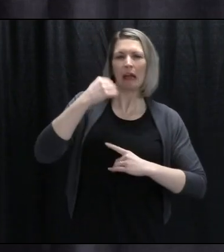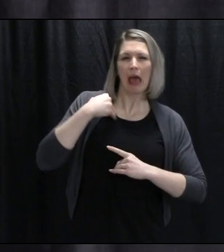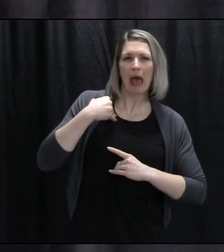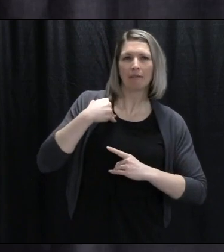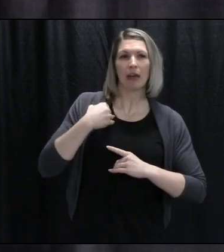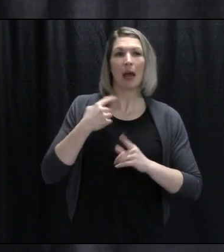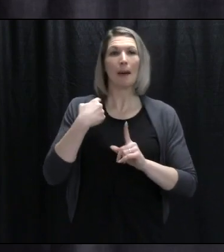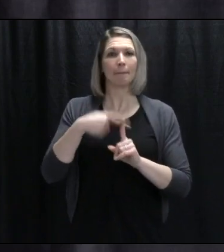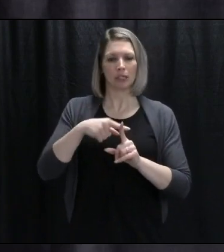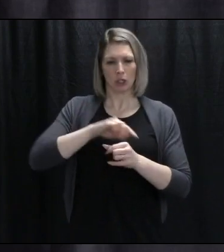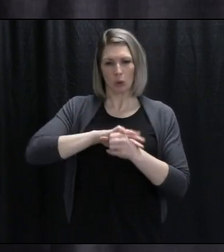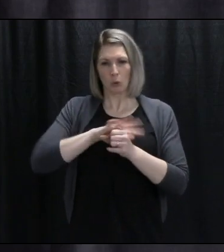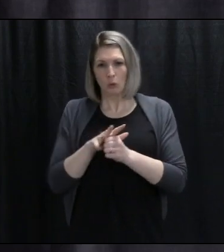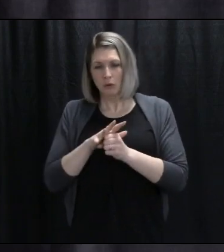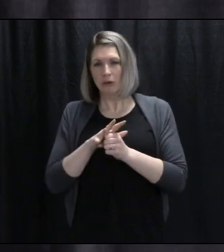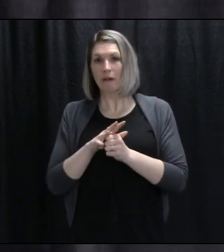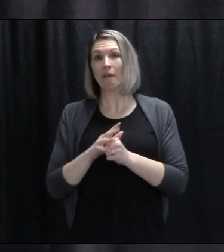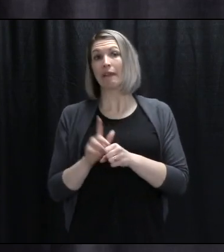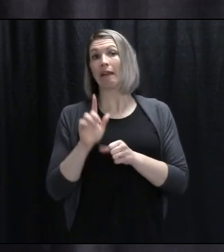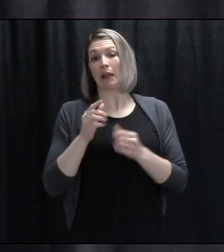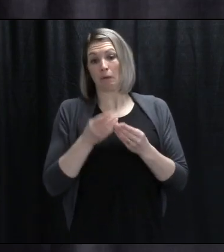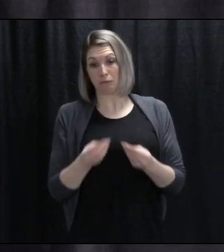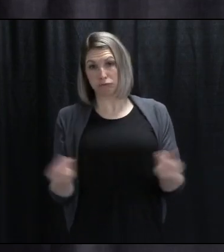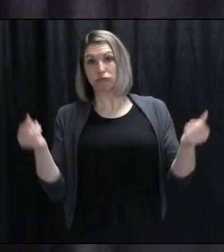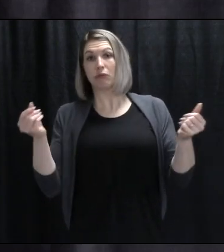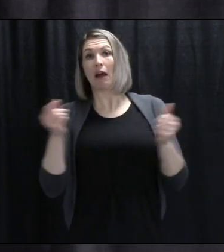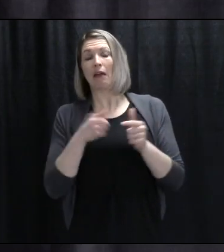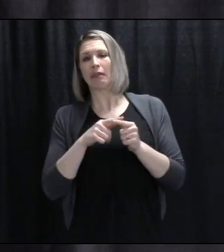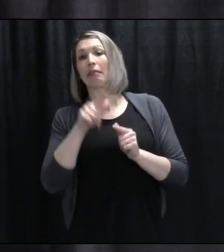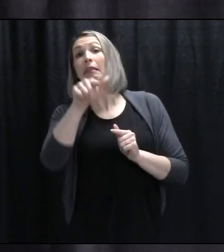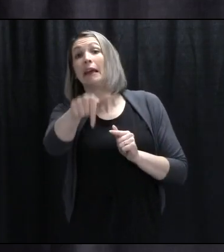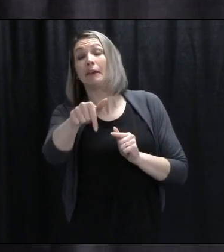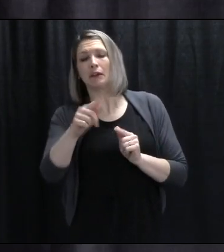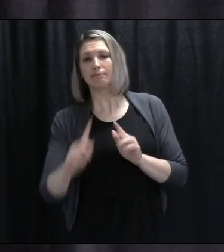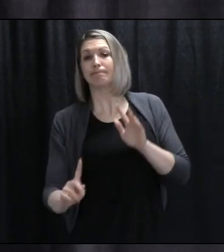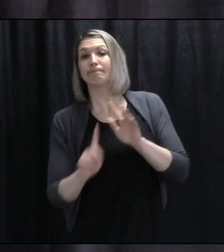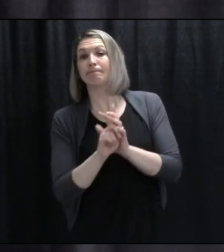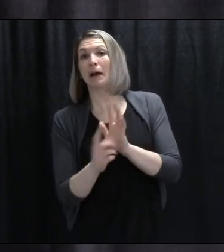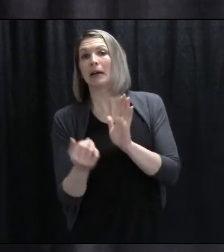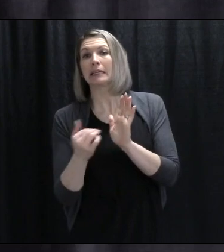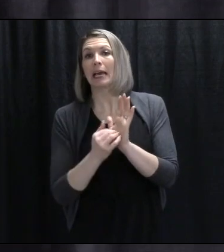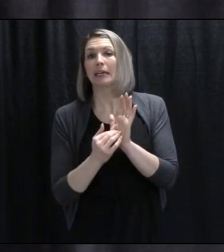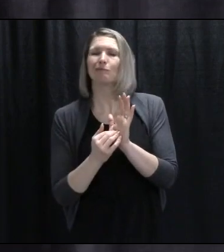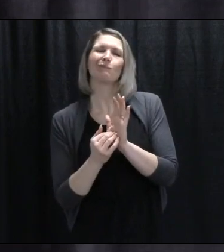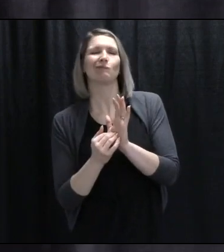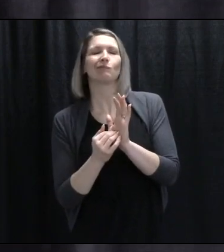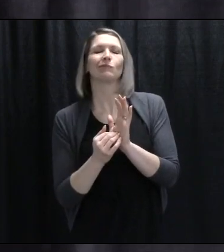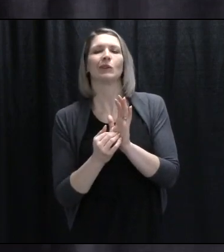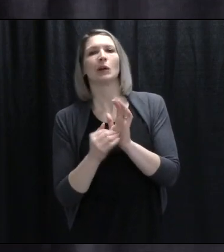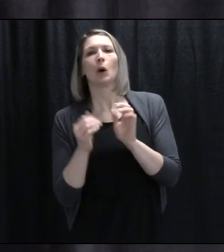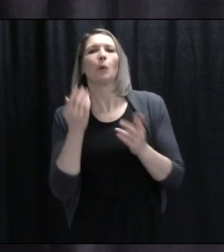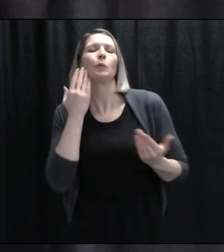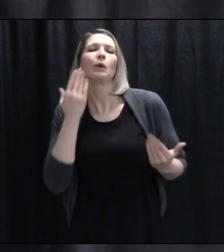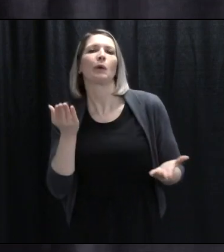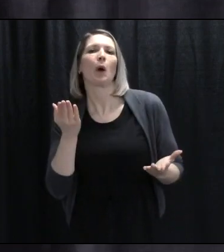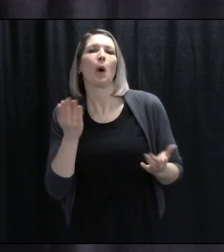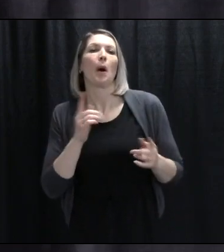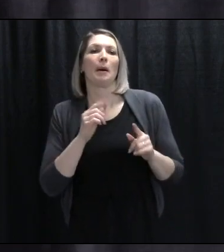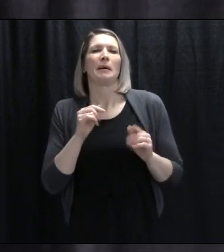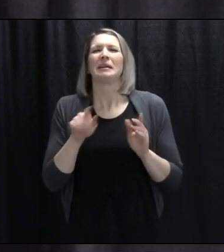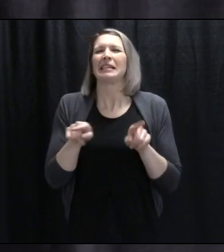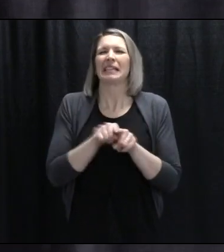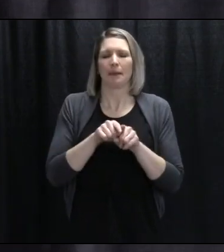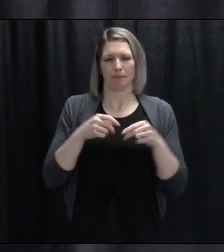be potentially a long-term thing. And that's true of any pneumonia that somebody may get,